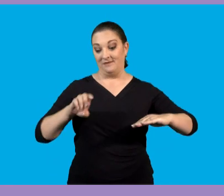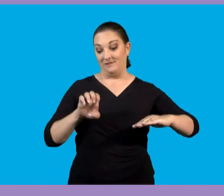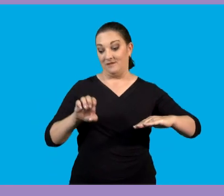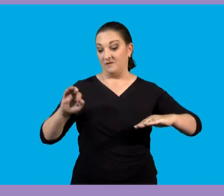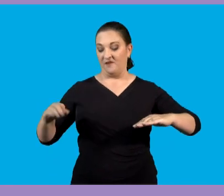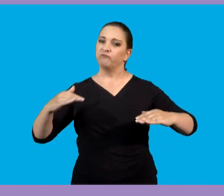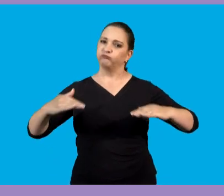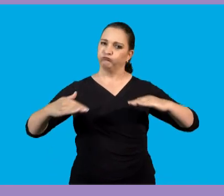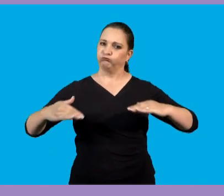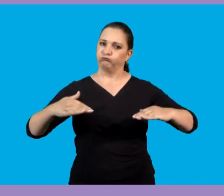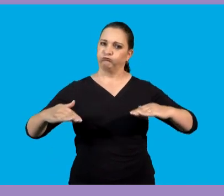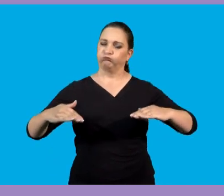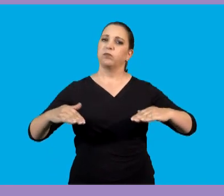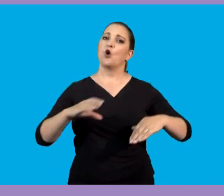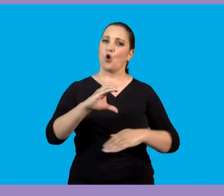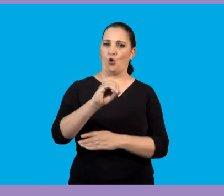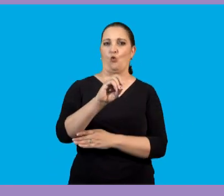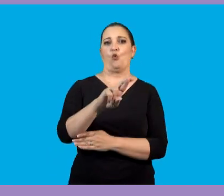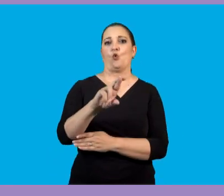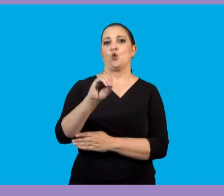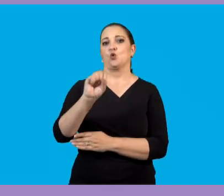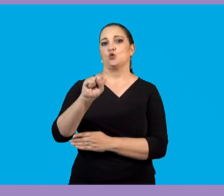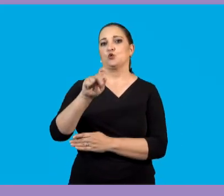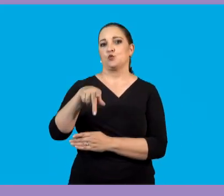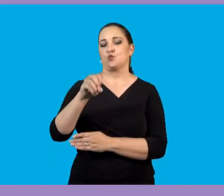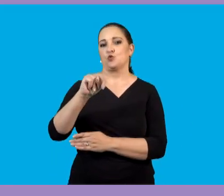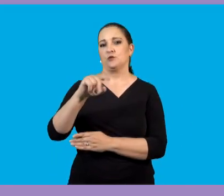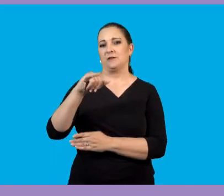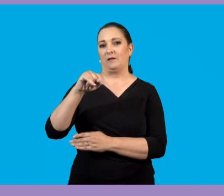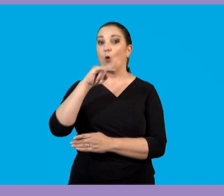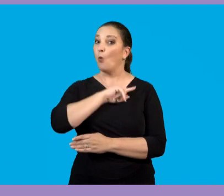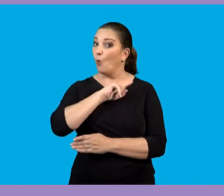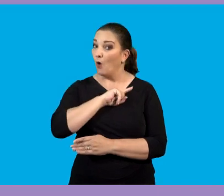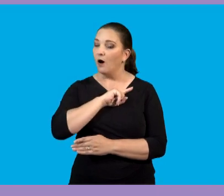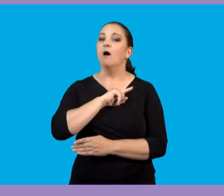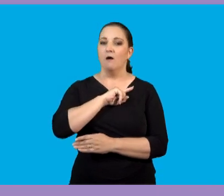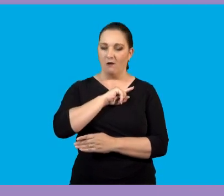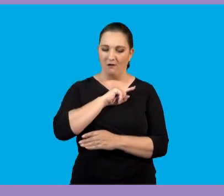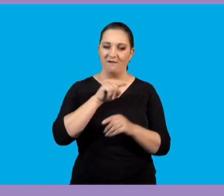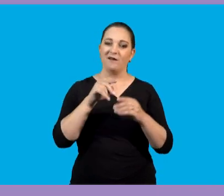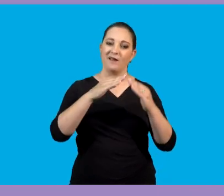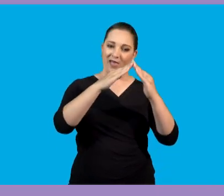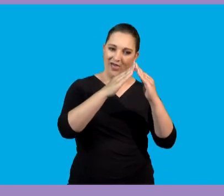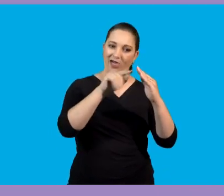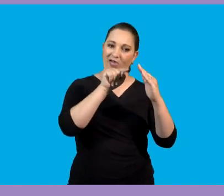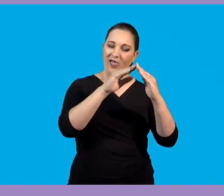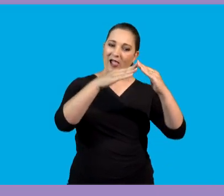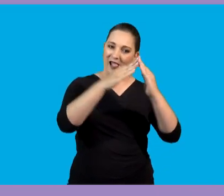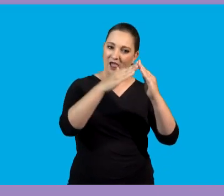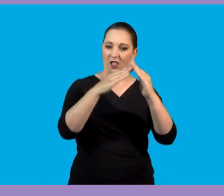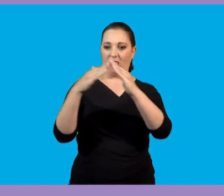why? Because they are both opposite equal angles. Now the same would be true